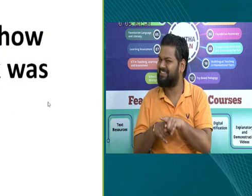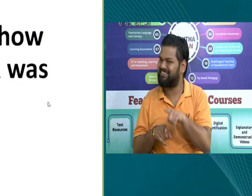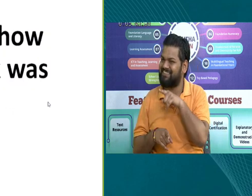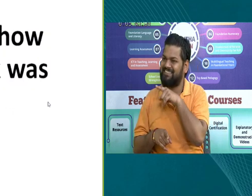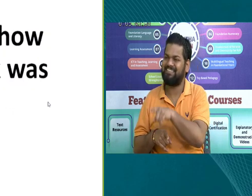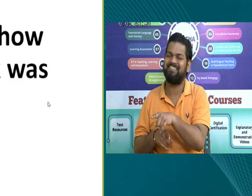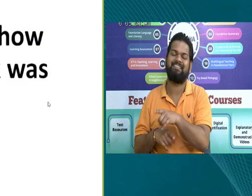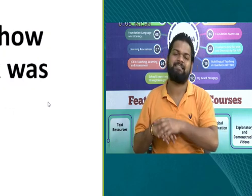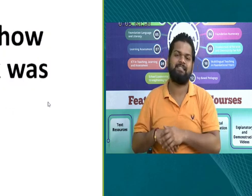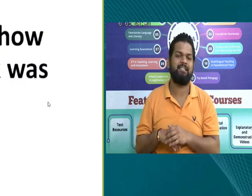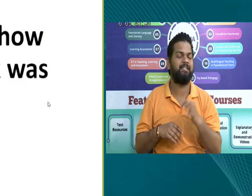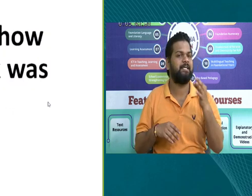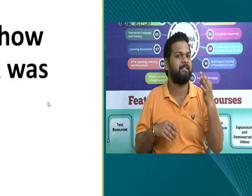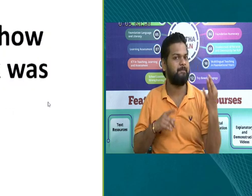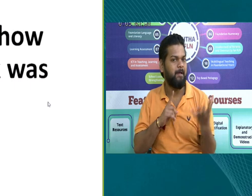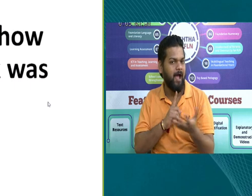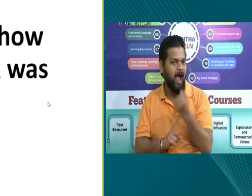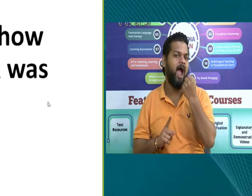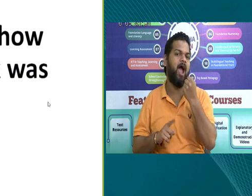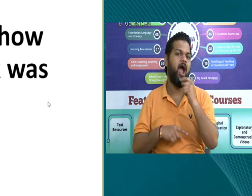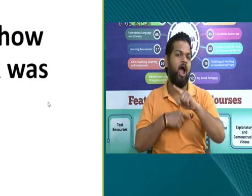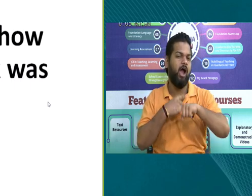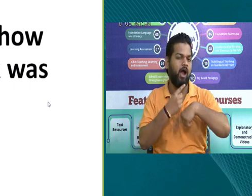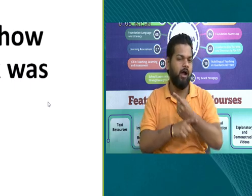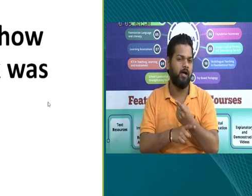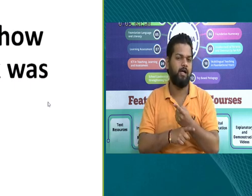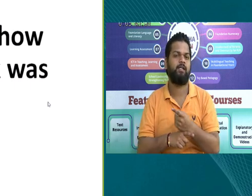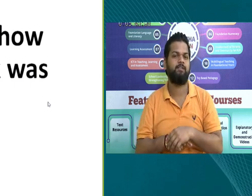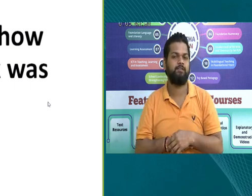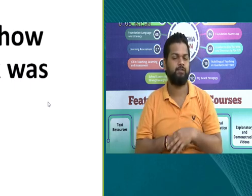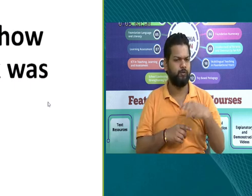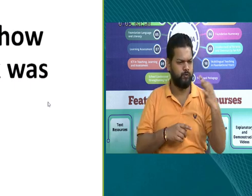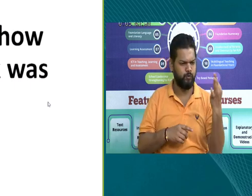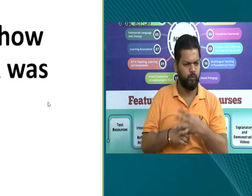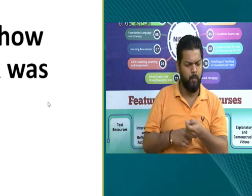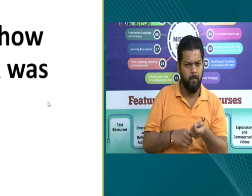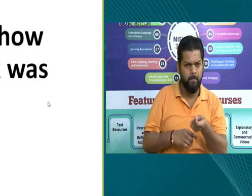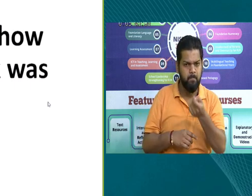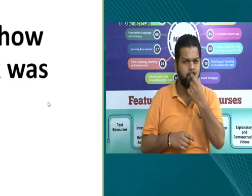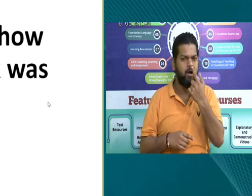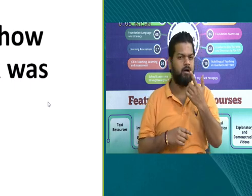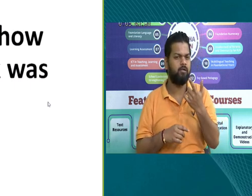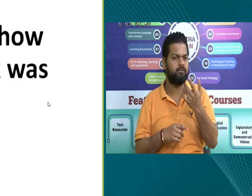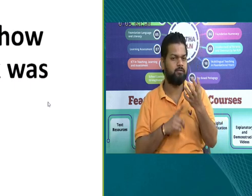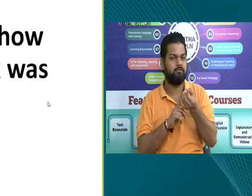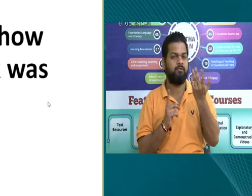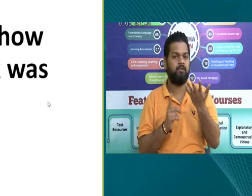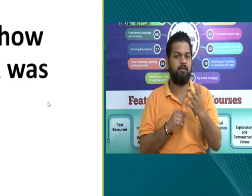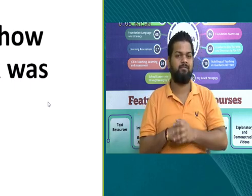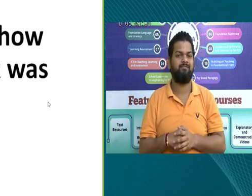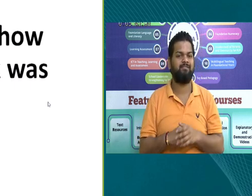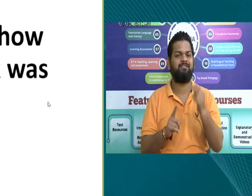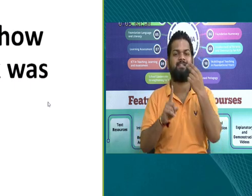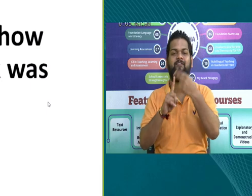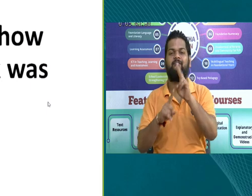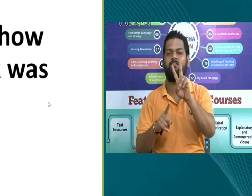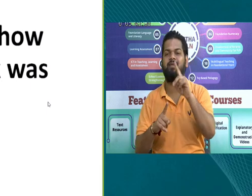new tonic which Mr. Willy Wonka invented, he named it as Vita